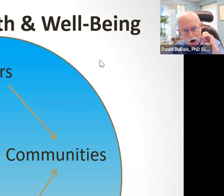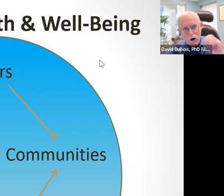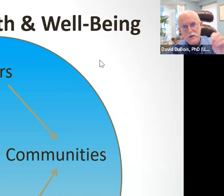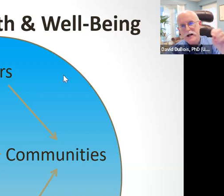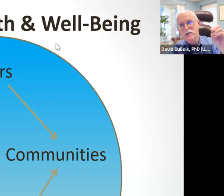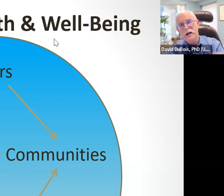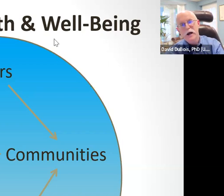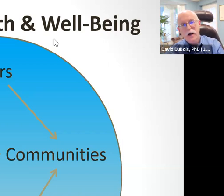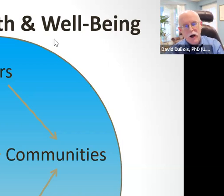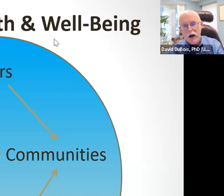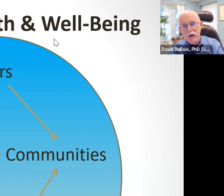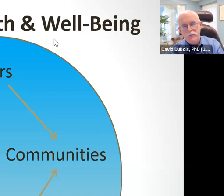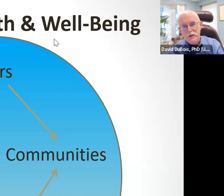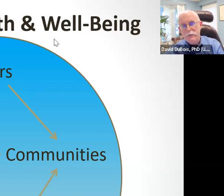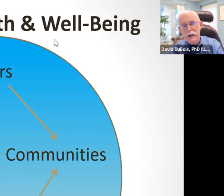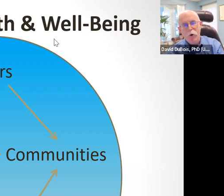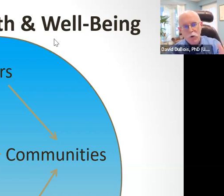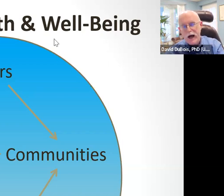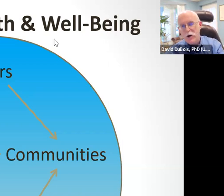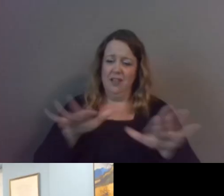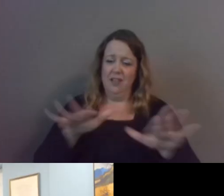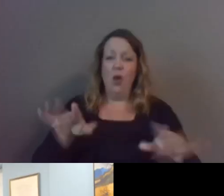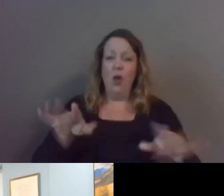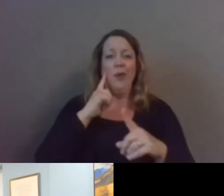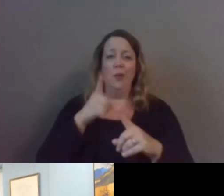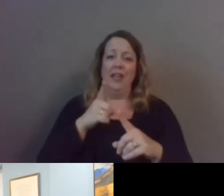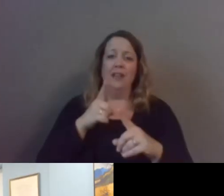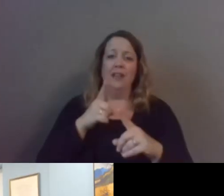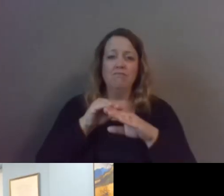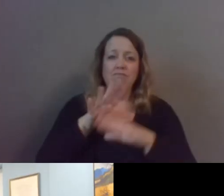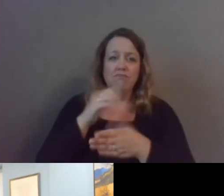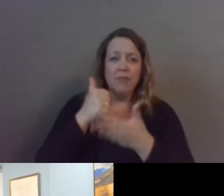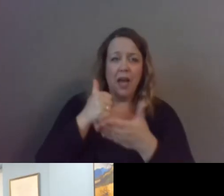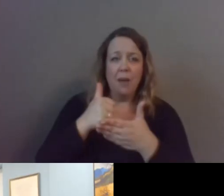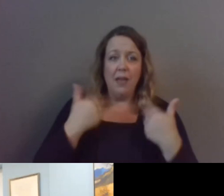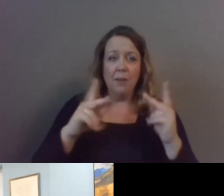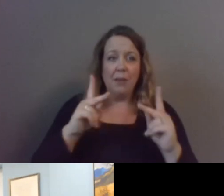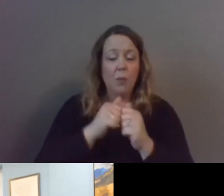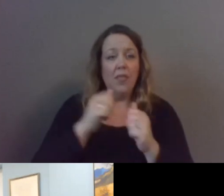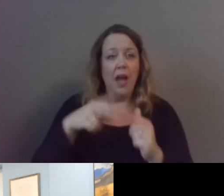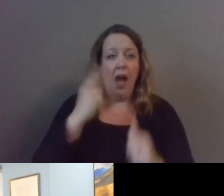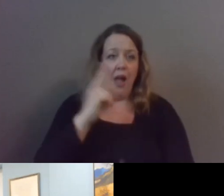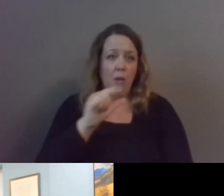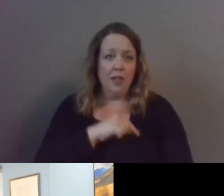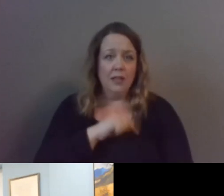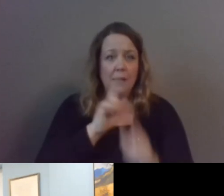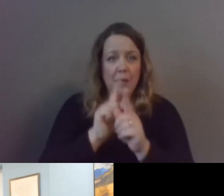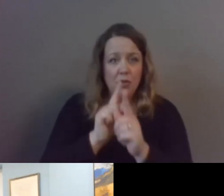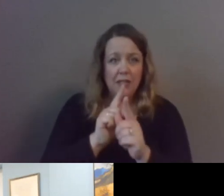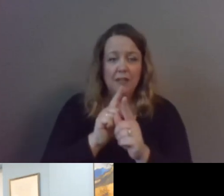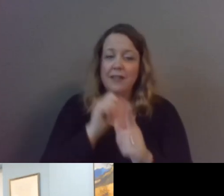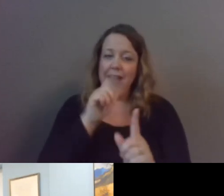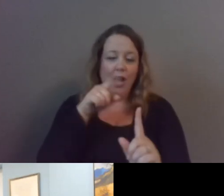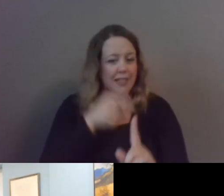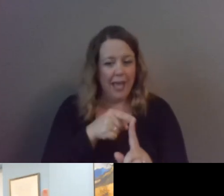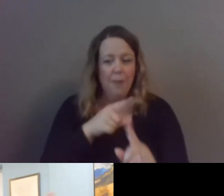we are touching uh young people with high quality mentoring it's not just them but others in their orbit who